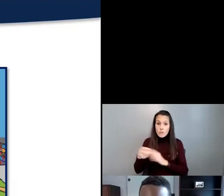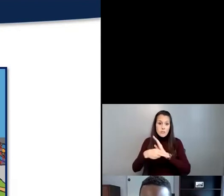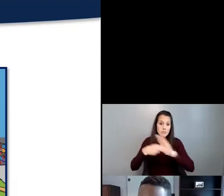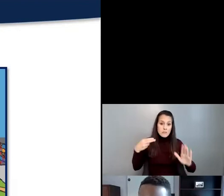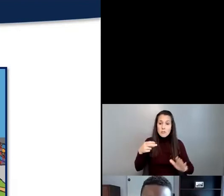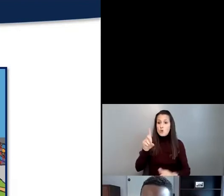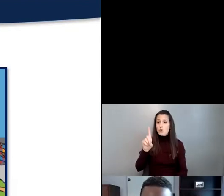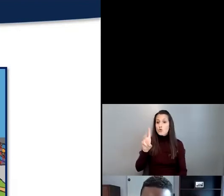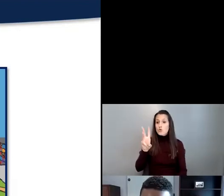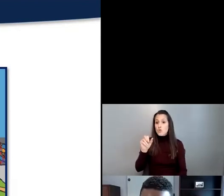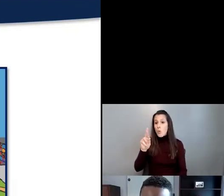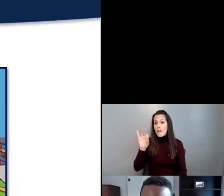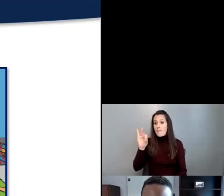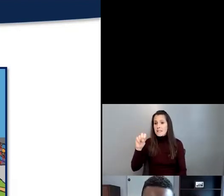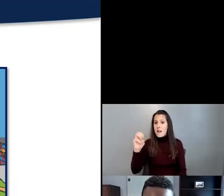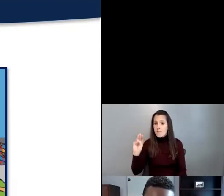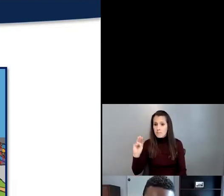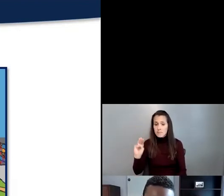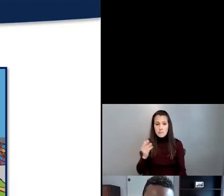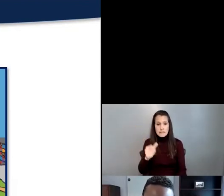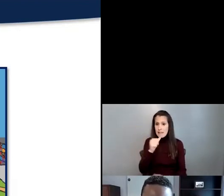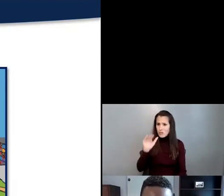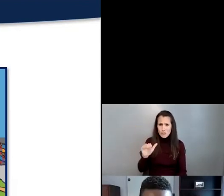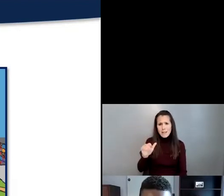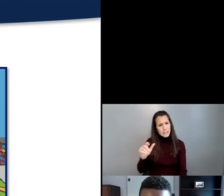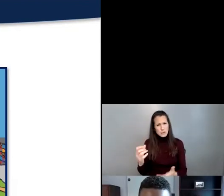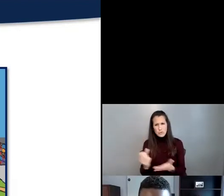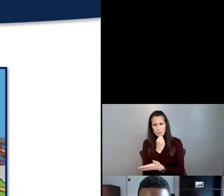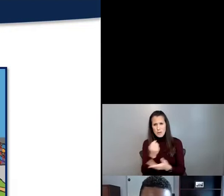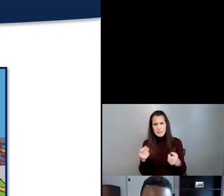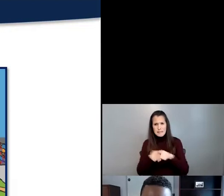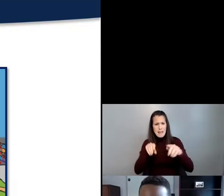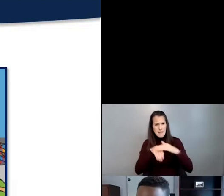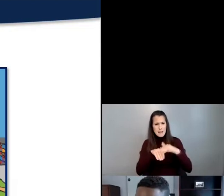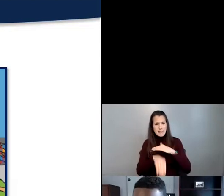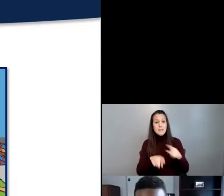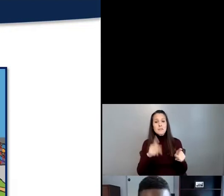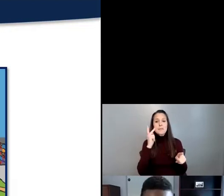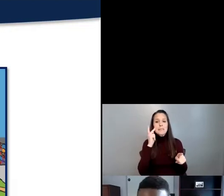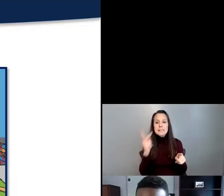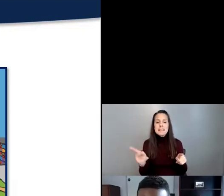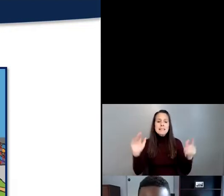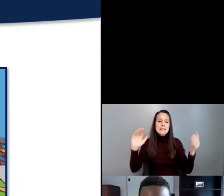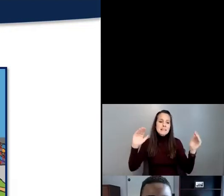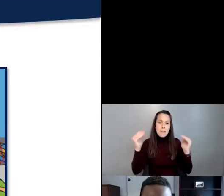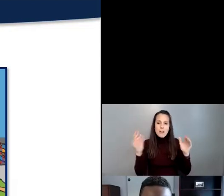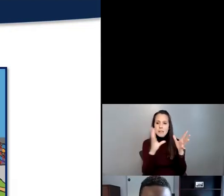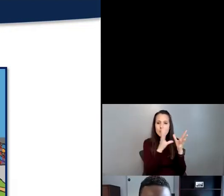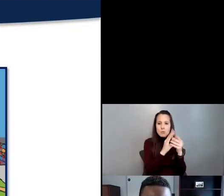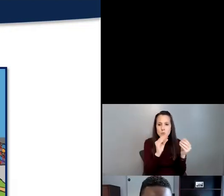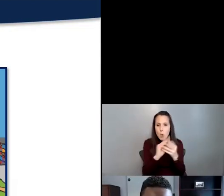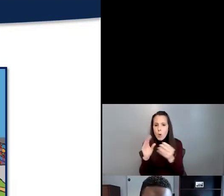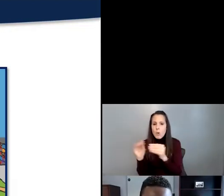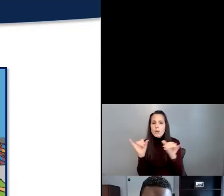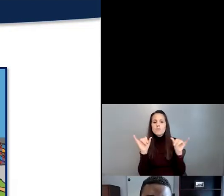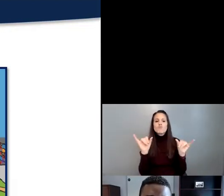dwarfism. And so they're not a child and they should have the same access. So you can start to see that the analogies and the sort of the metaphors that I draw